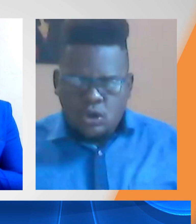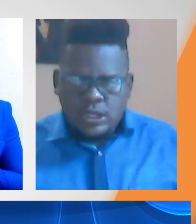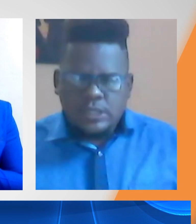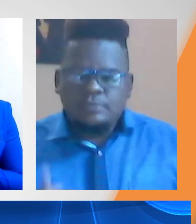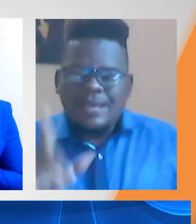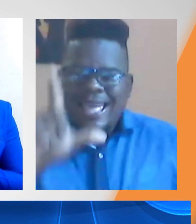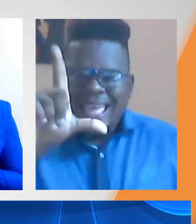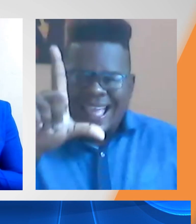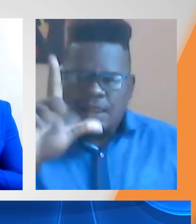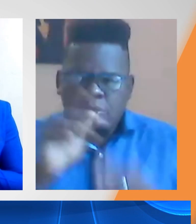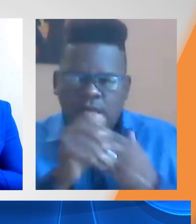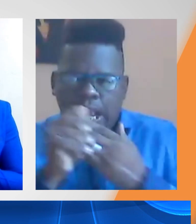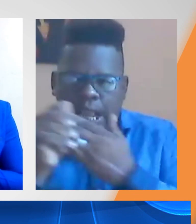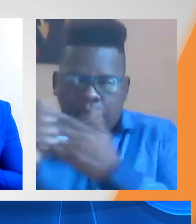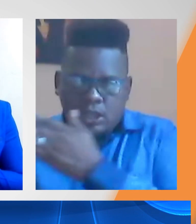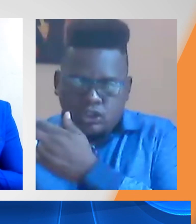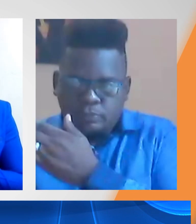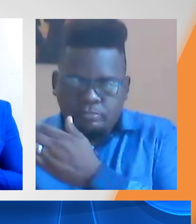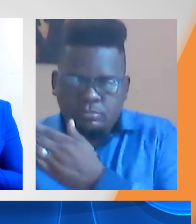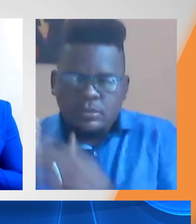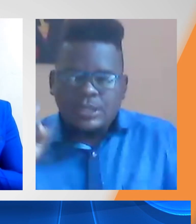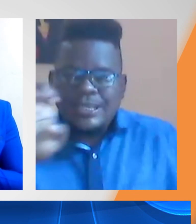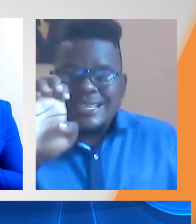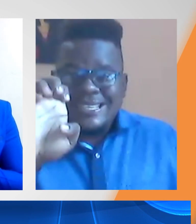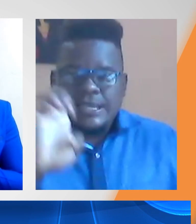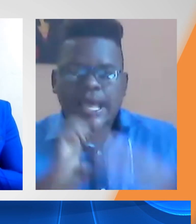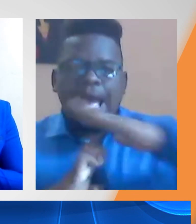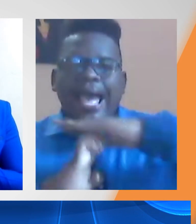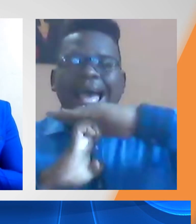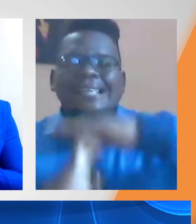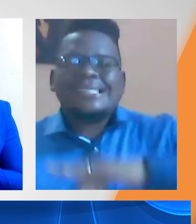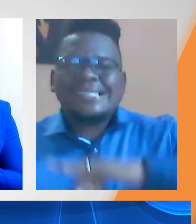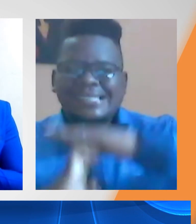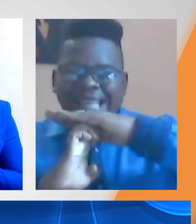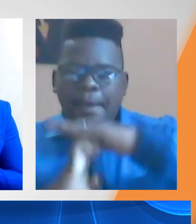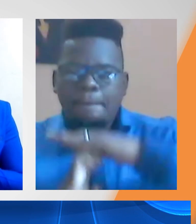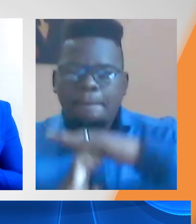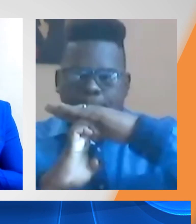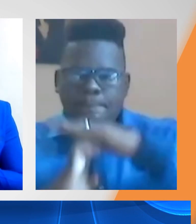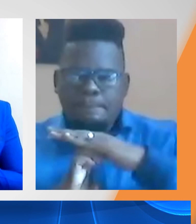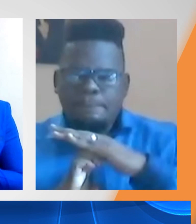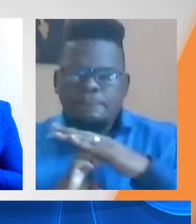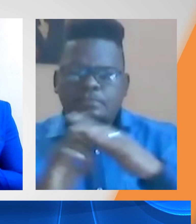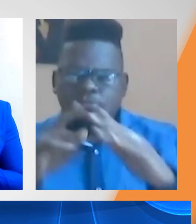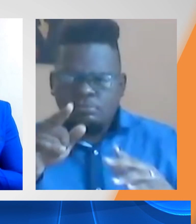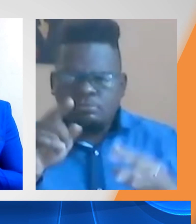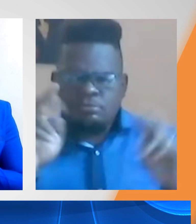A stands for active, B stands for body.